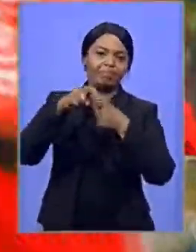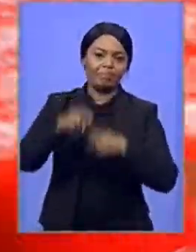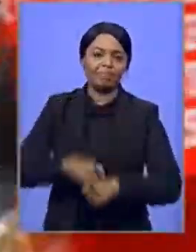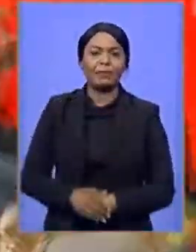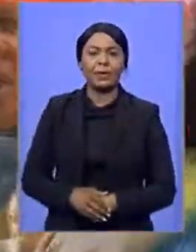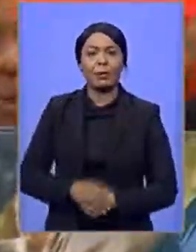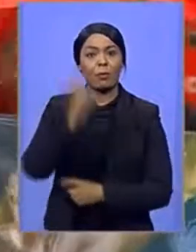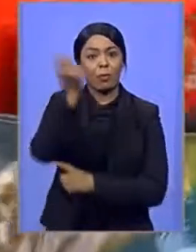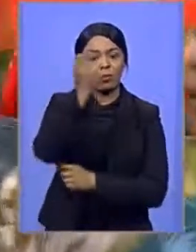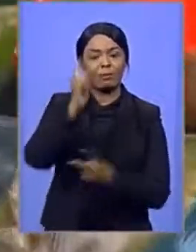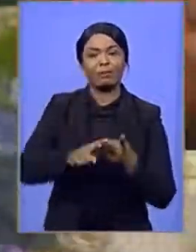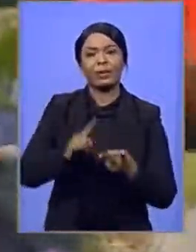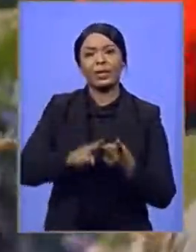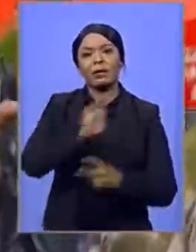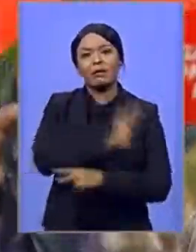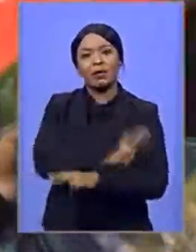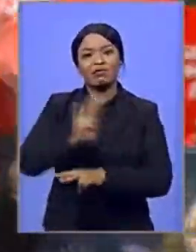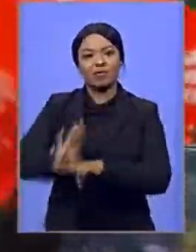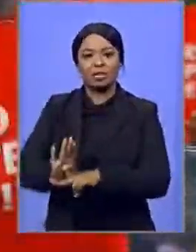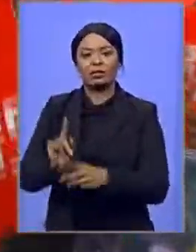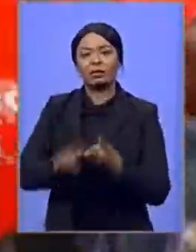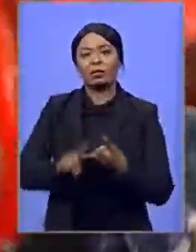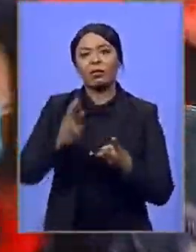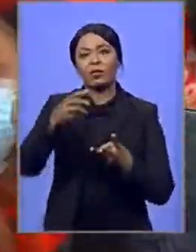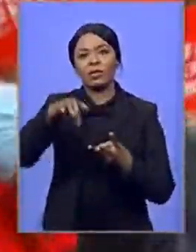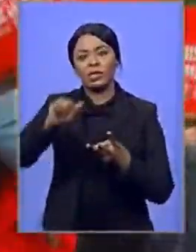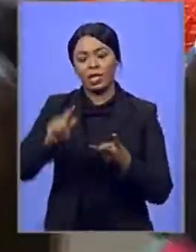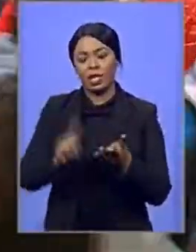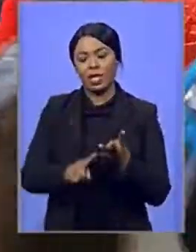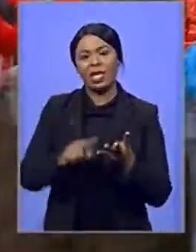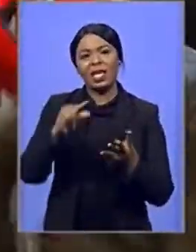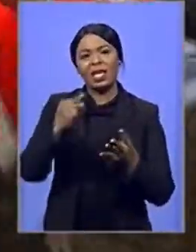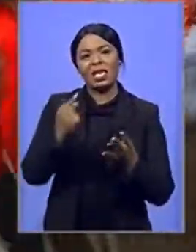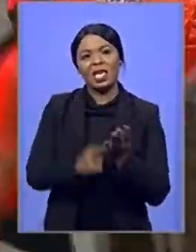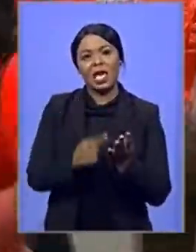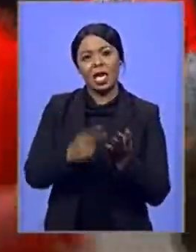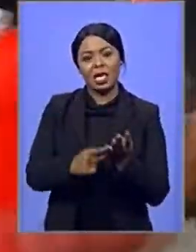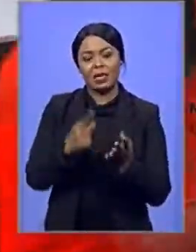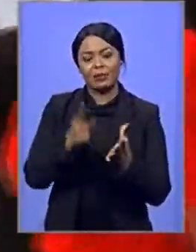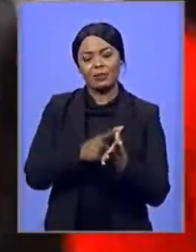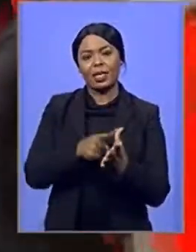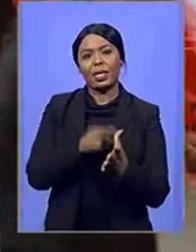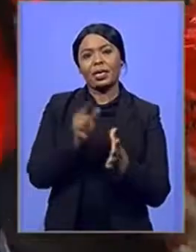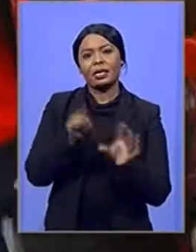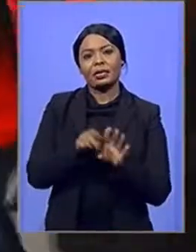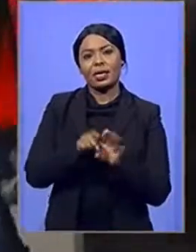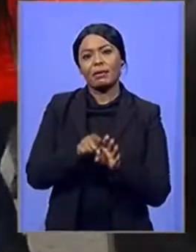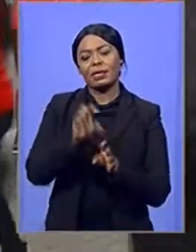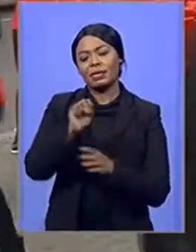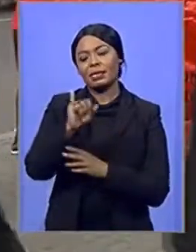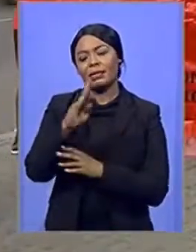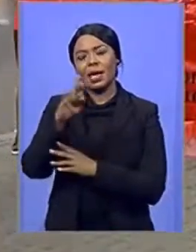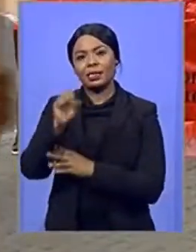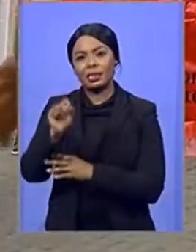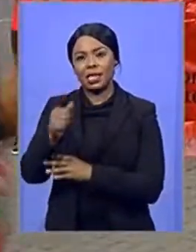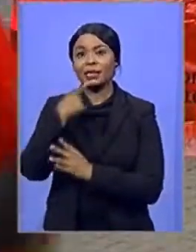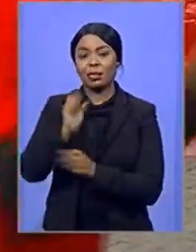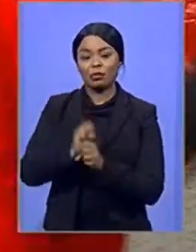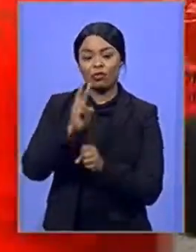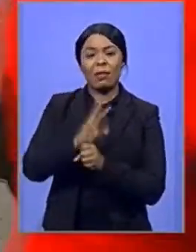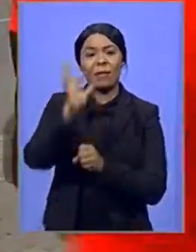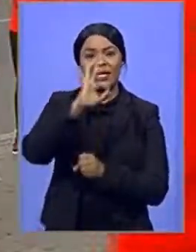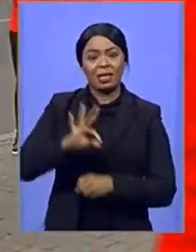go la Mosina, ka Leboakgomo, Sibasa le ka Kiane. Bašomi ba re ba nyaka kokeletšo ya megolo ya diperesente tše 20.